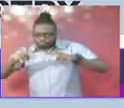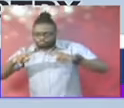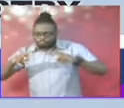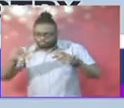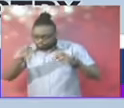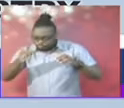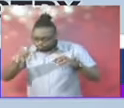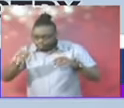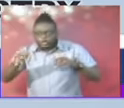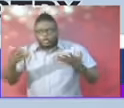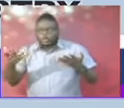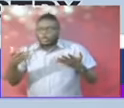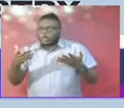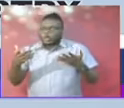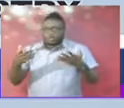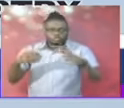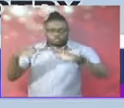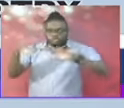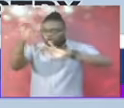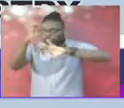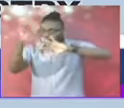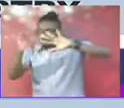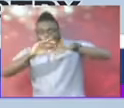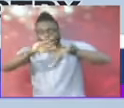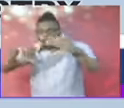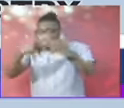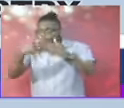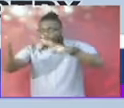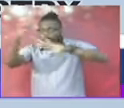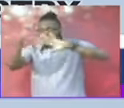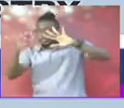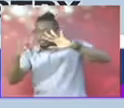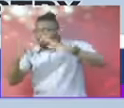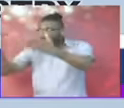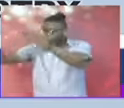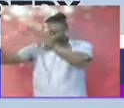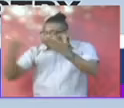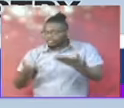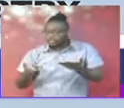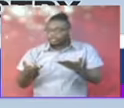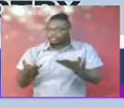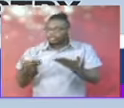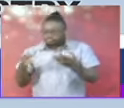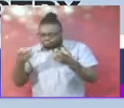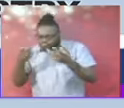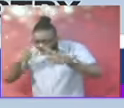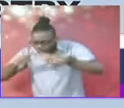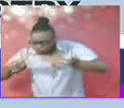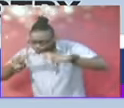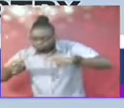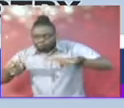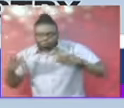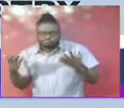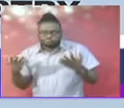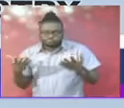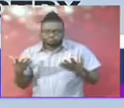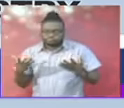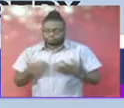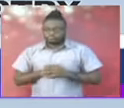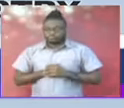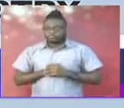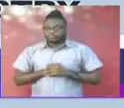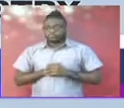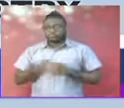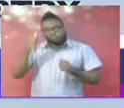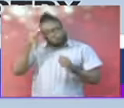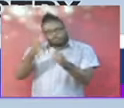UWI are the ones that are performing the test under Professor Carrington, who has been here multiple times. And basically what